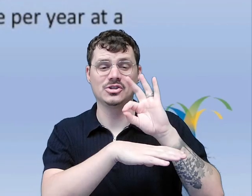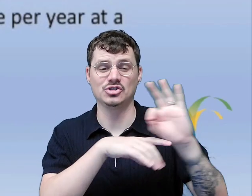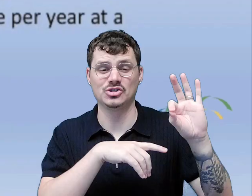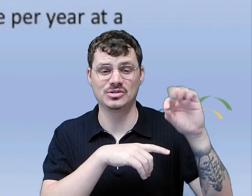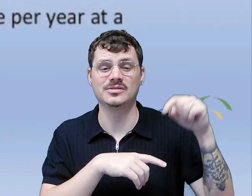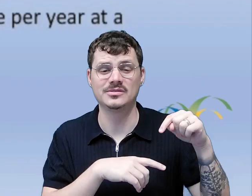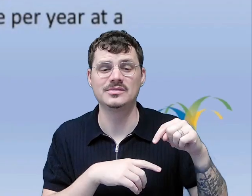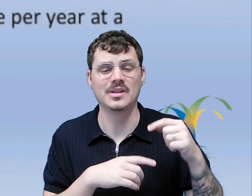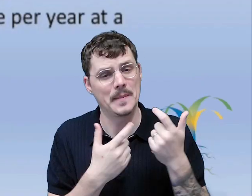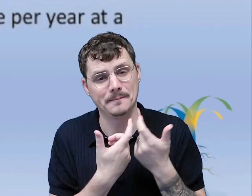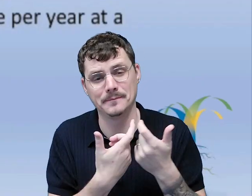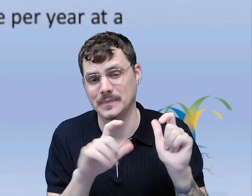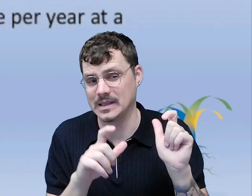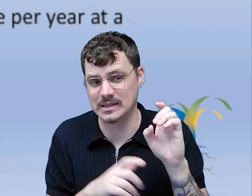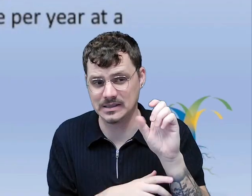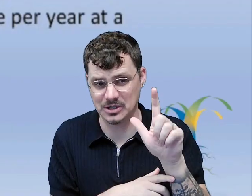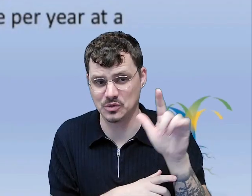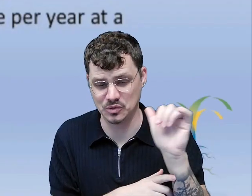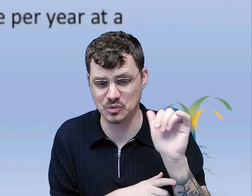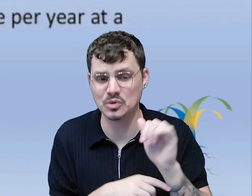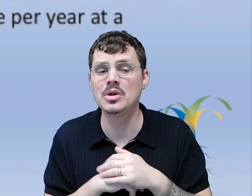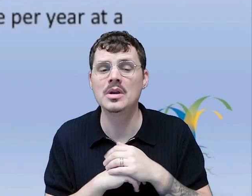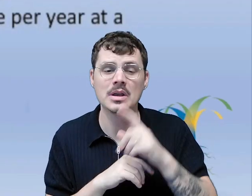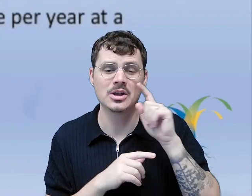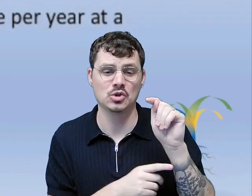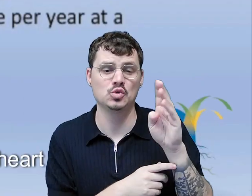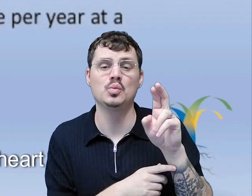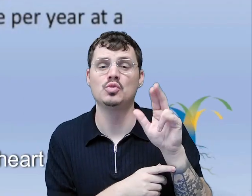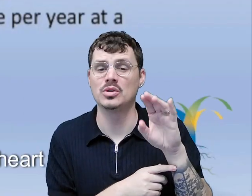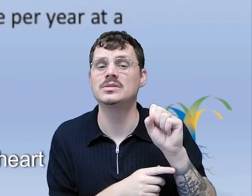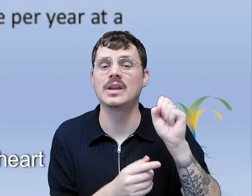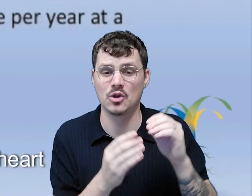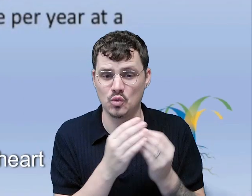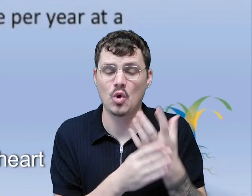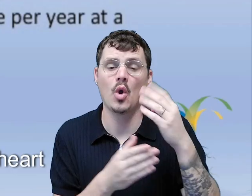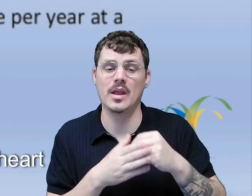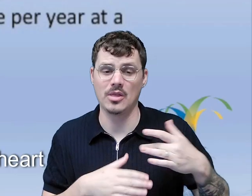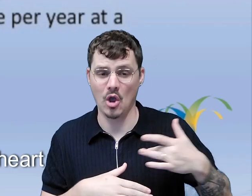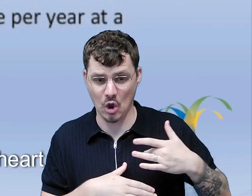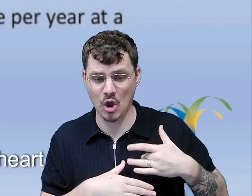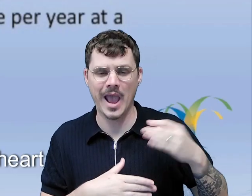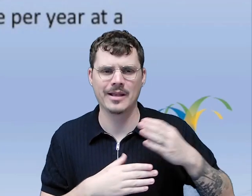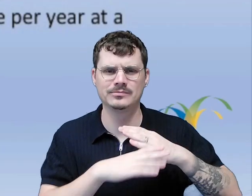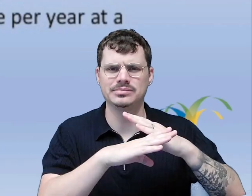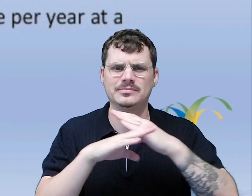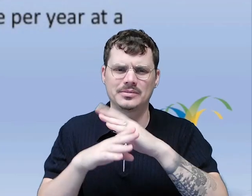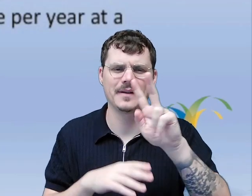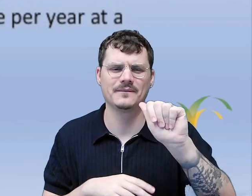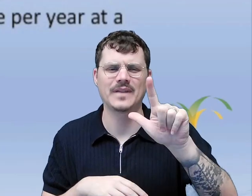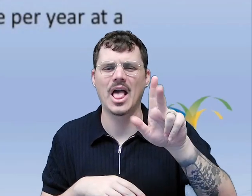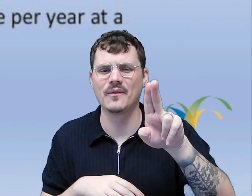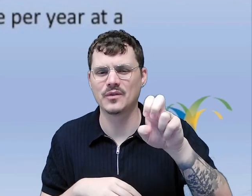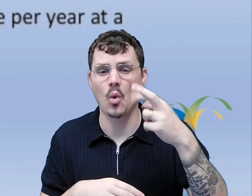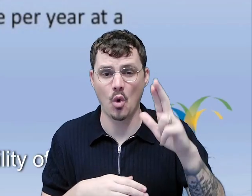Heart function is a big deal because tubers can grow in the heart and